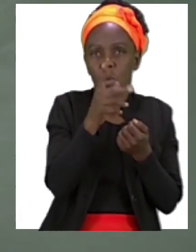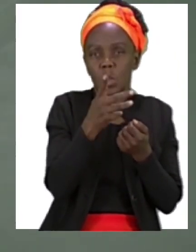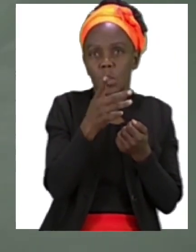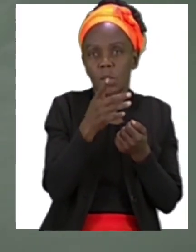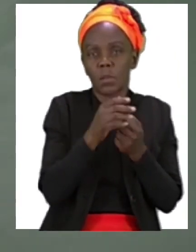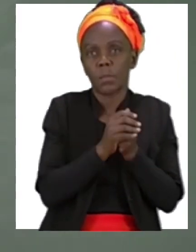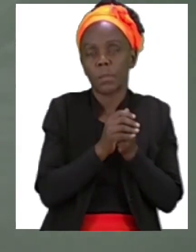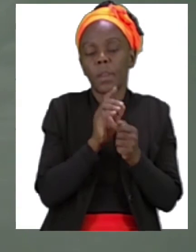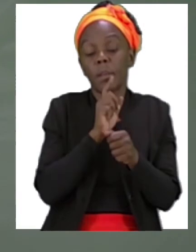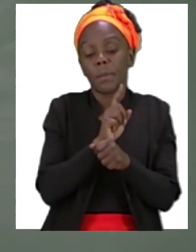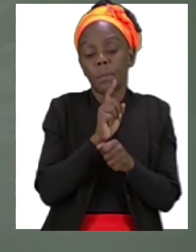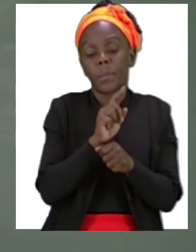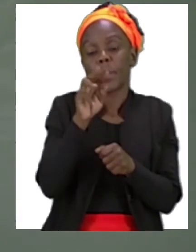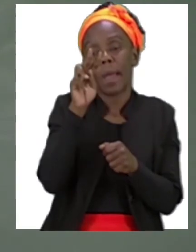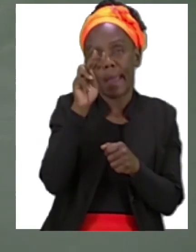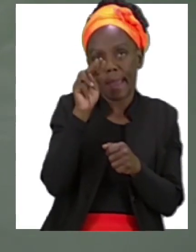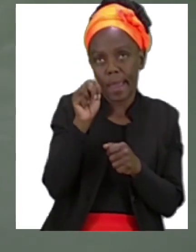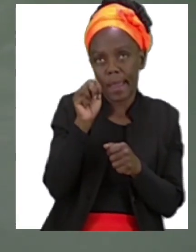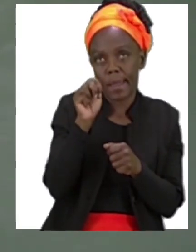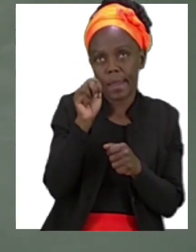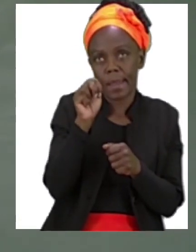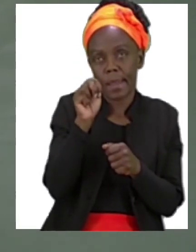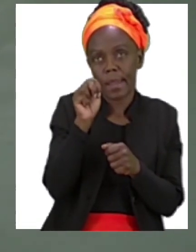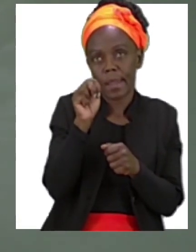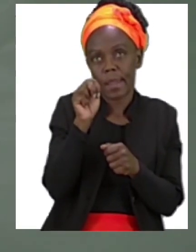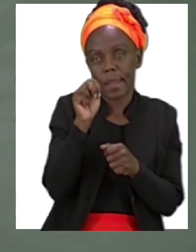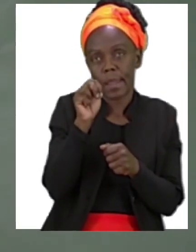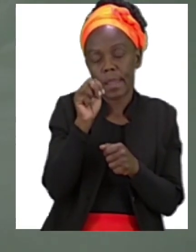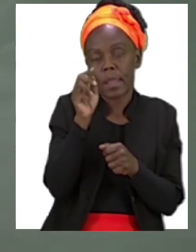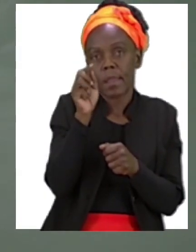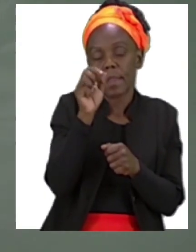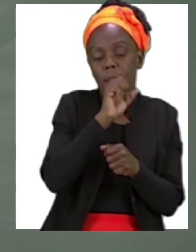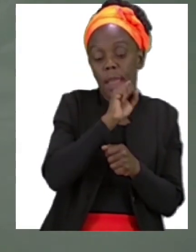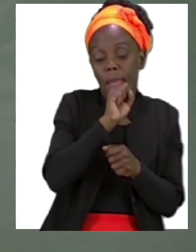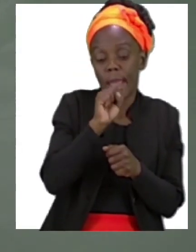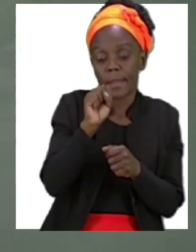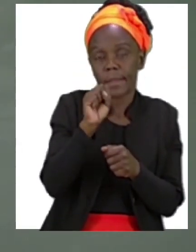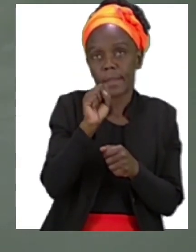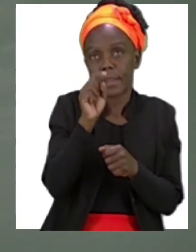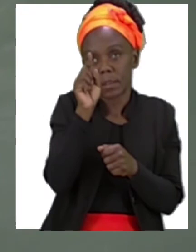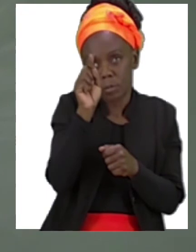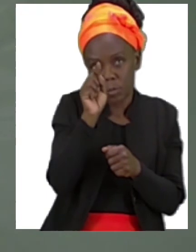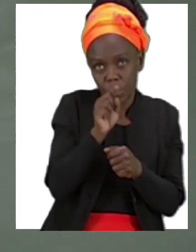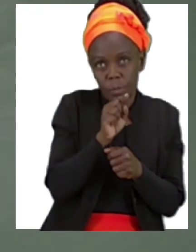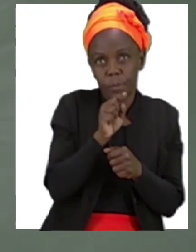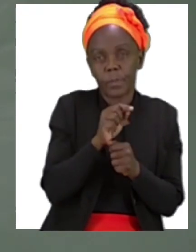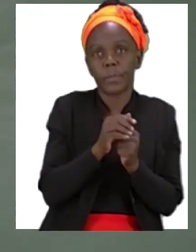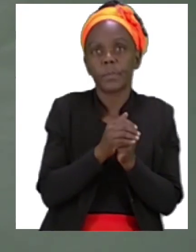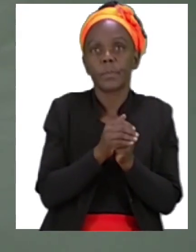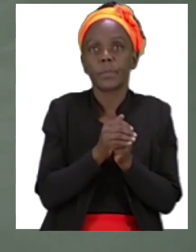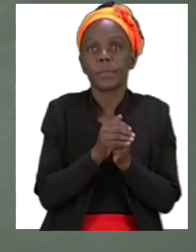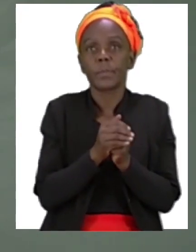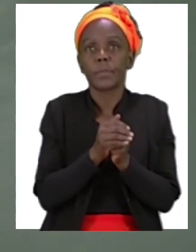and then we put our dollar sign, which is an S and has 2 lines going